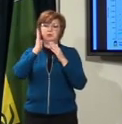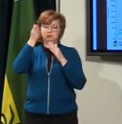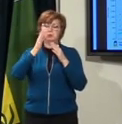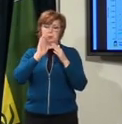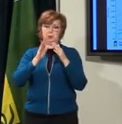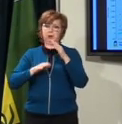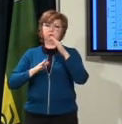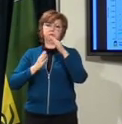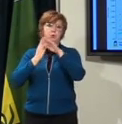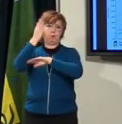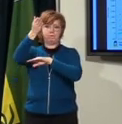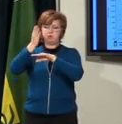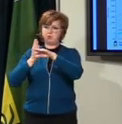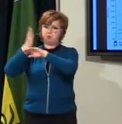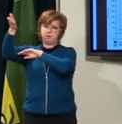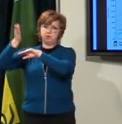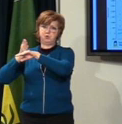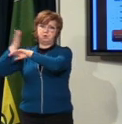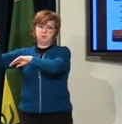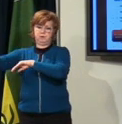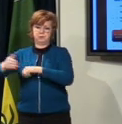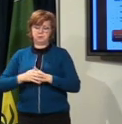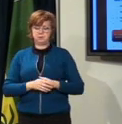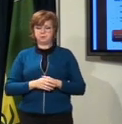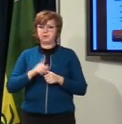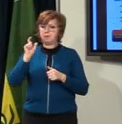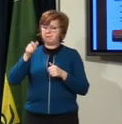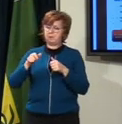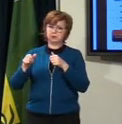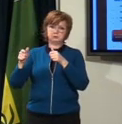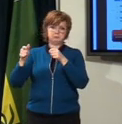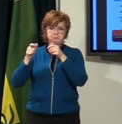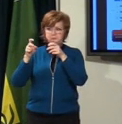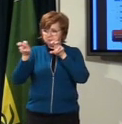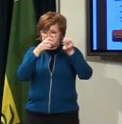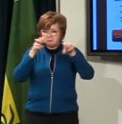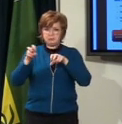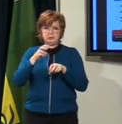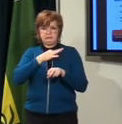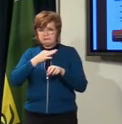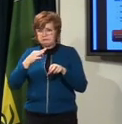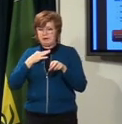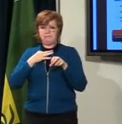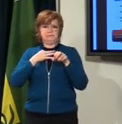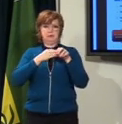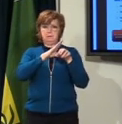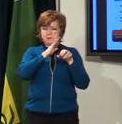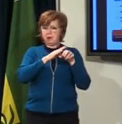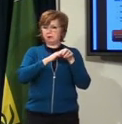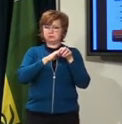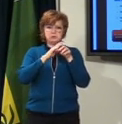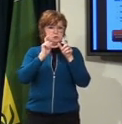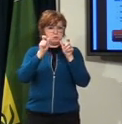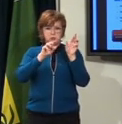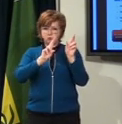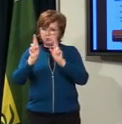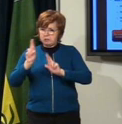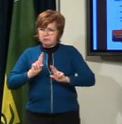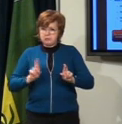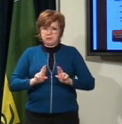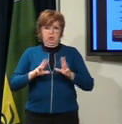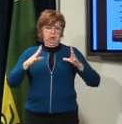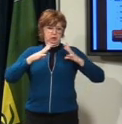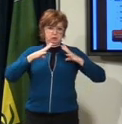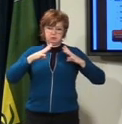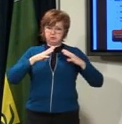to meet this demand. I'm going to look at this from the lens of both our offensive and our defensive strategy